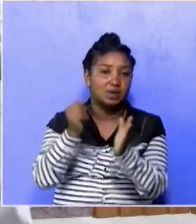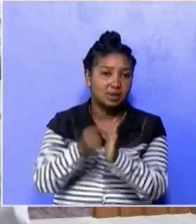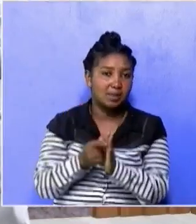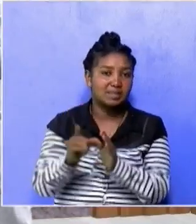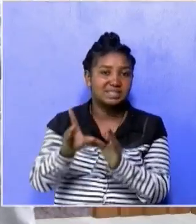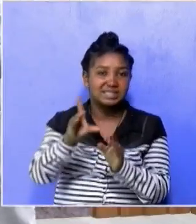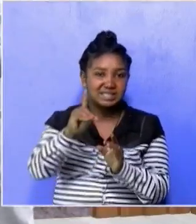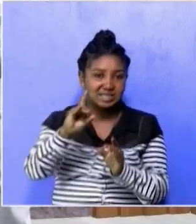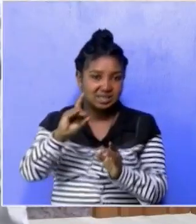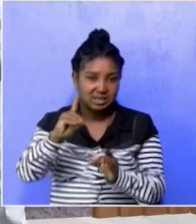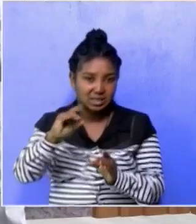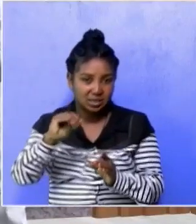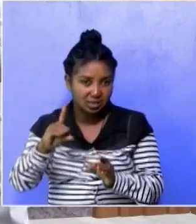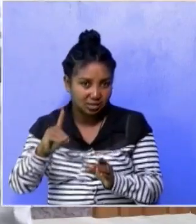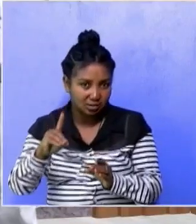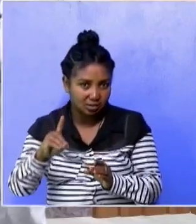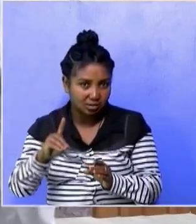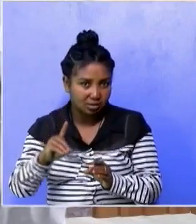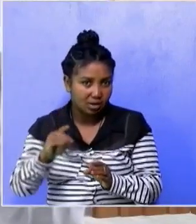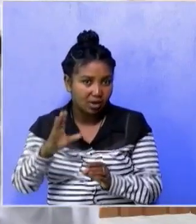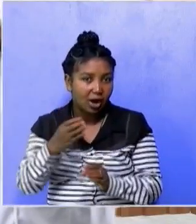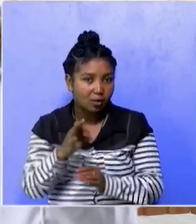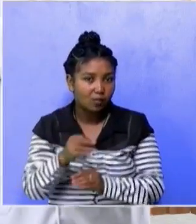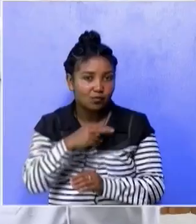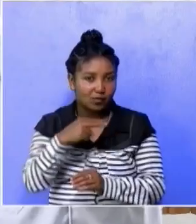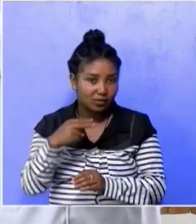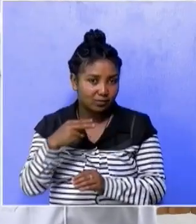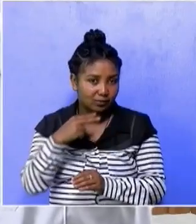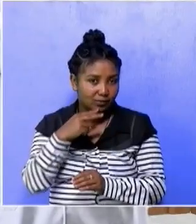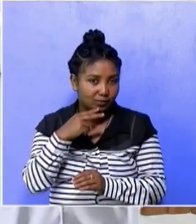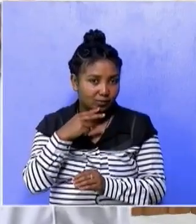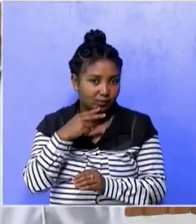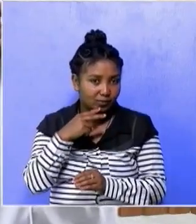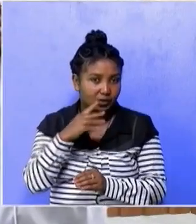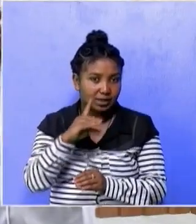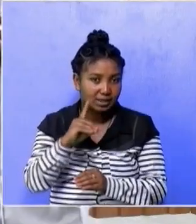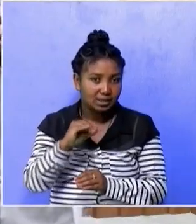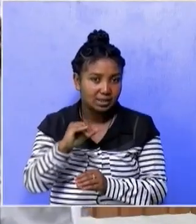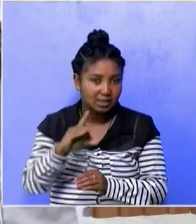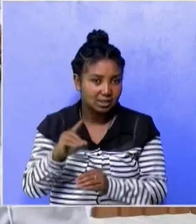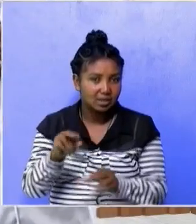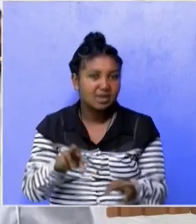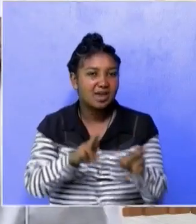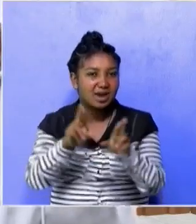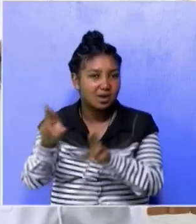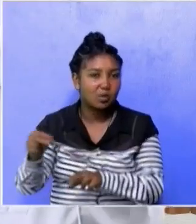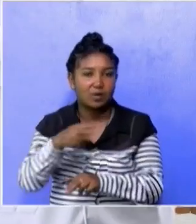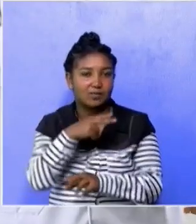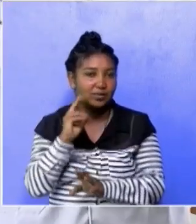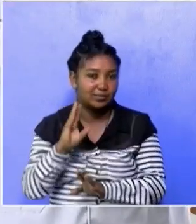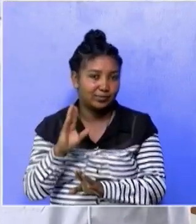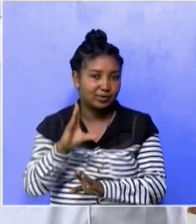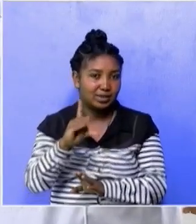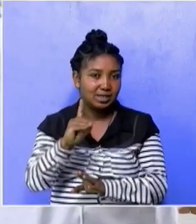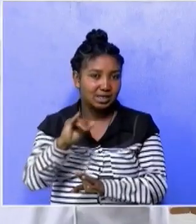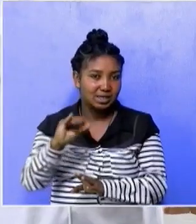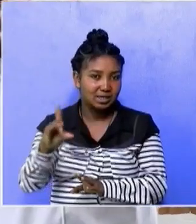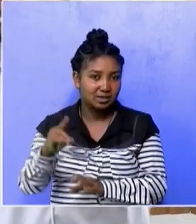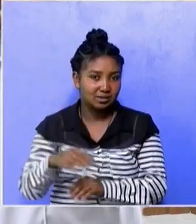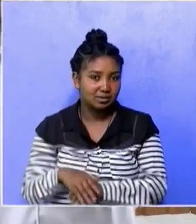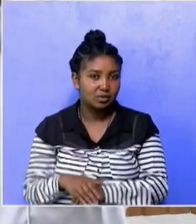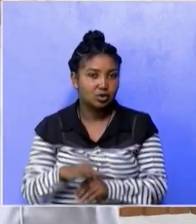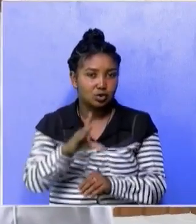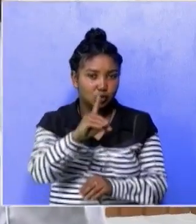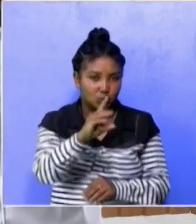did. Now, did is a kind of verb which belongs to the irregular past verb. That's why.